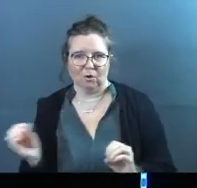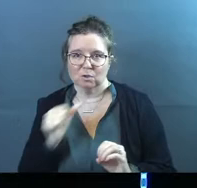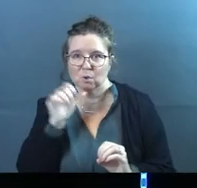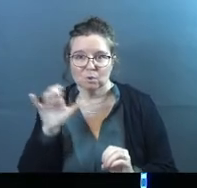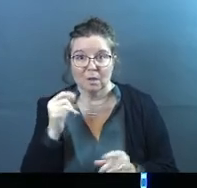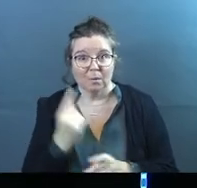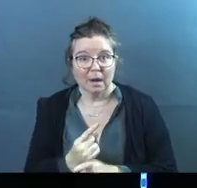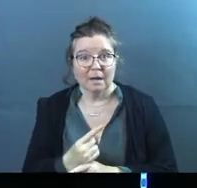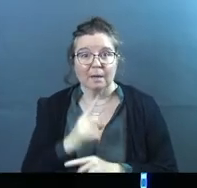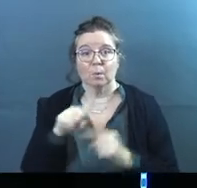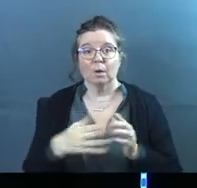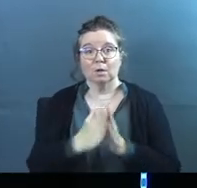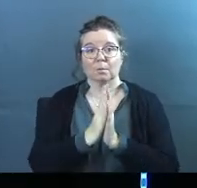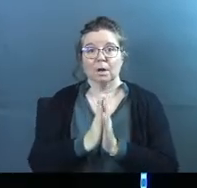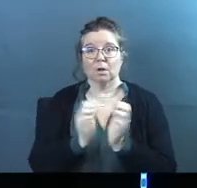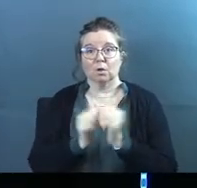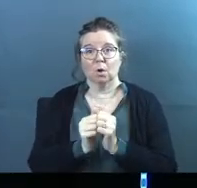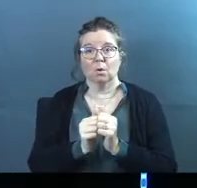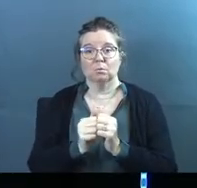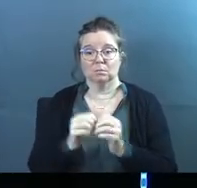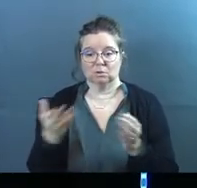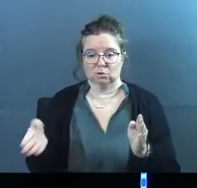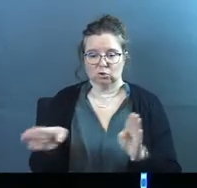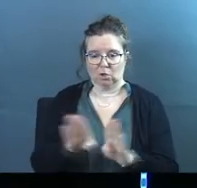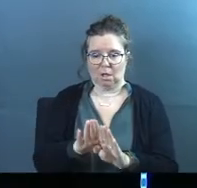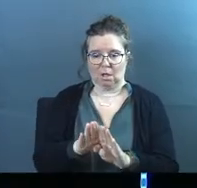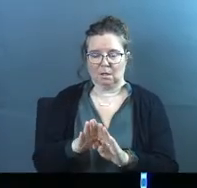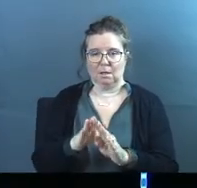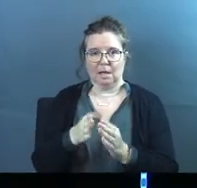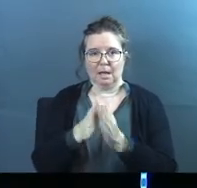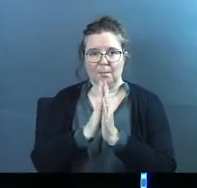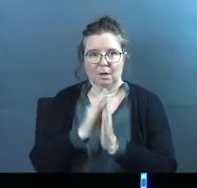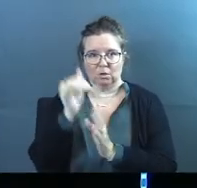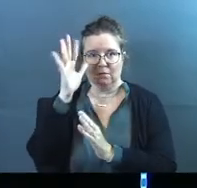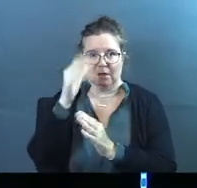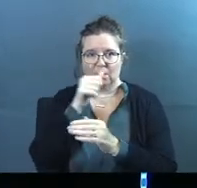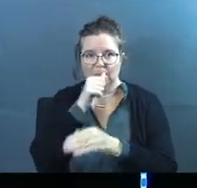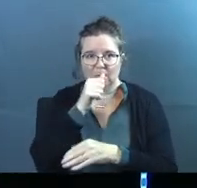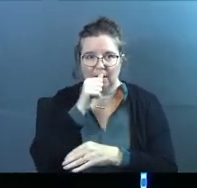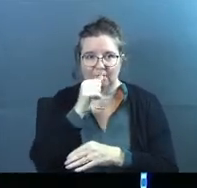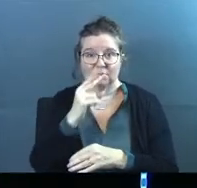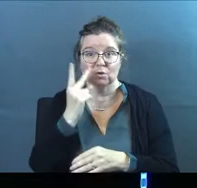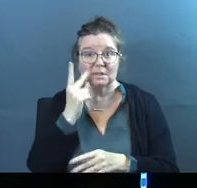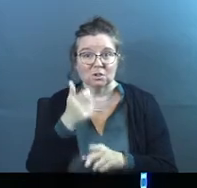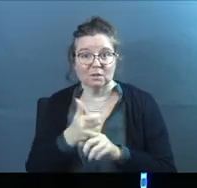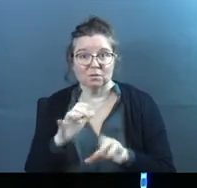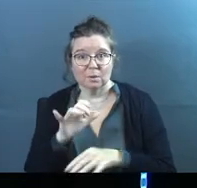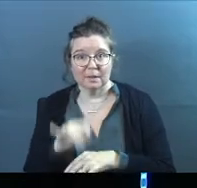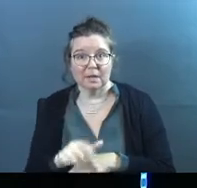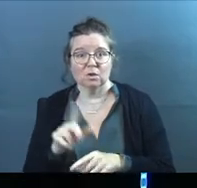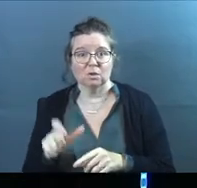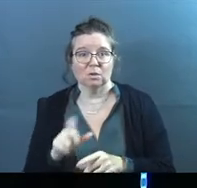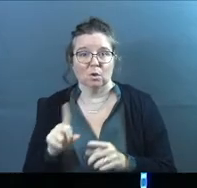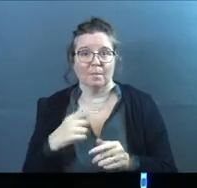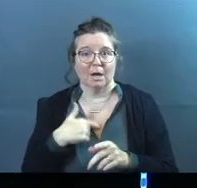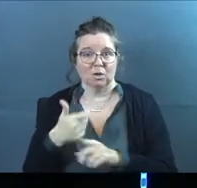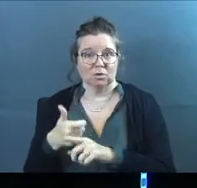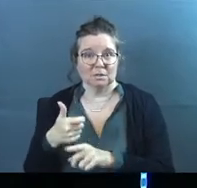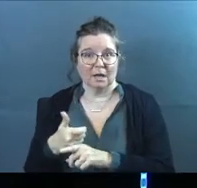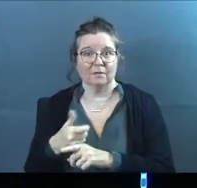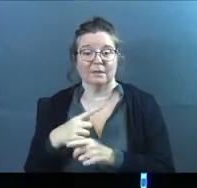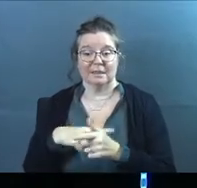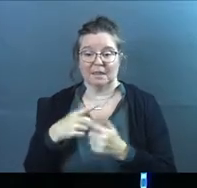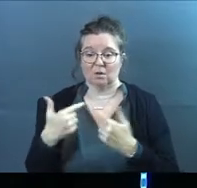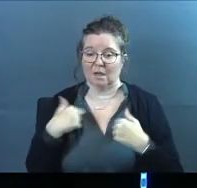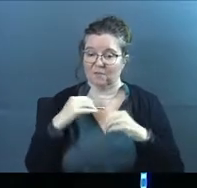Don't do that. Right? says, but when you pray, go away by yourself, shut the door behind you and pray to your father in private. If you're going to see yourself doing that, then you need to go by yourself because